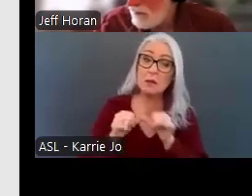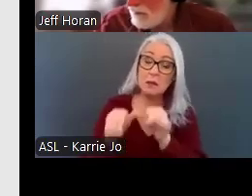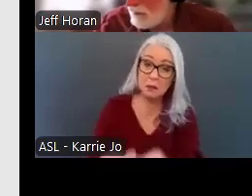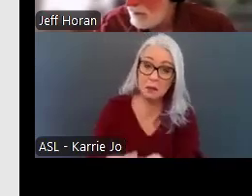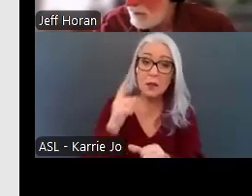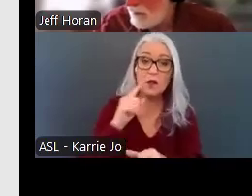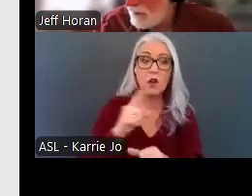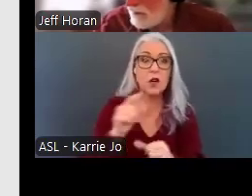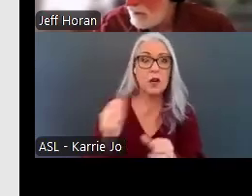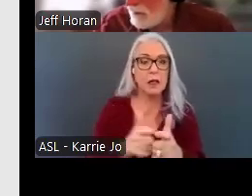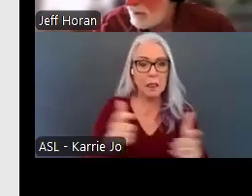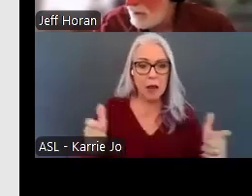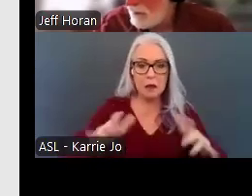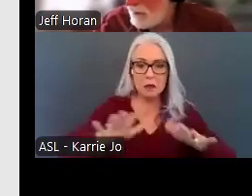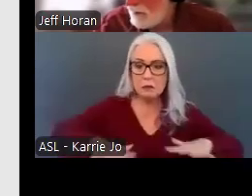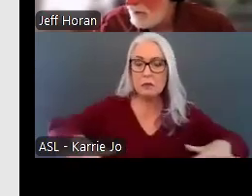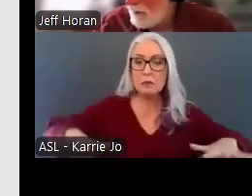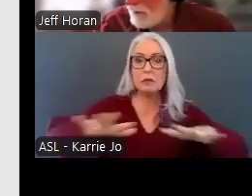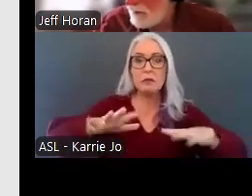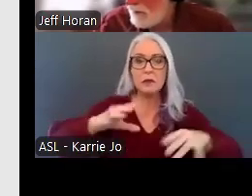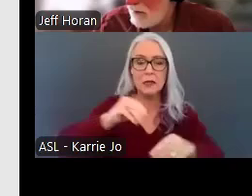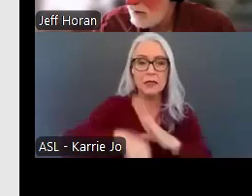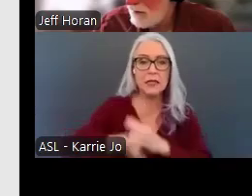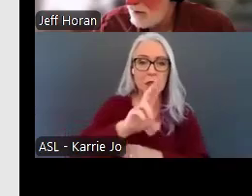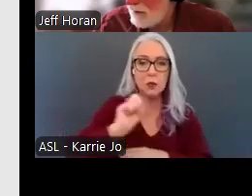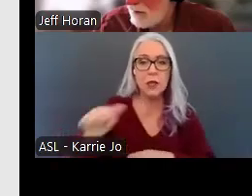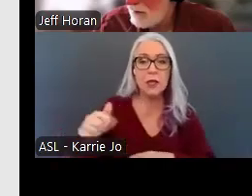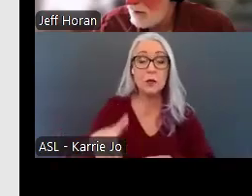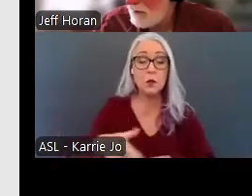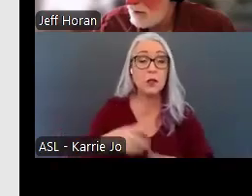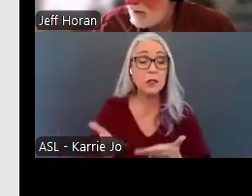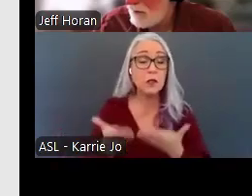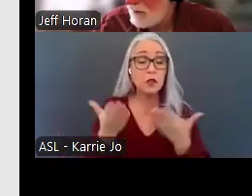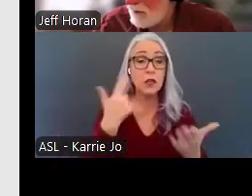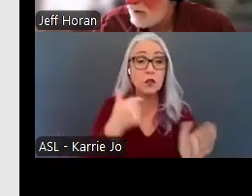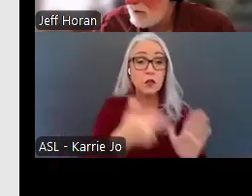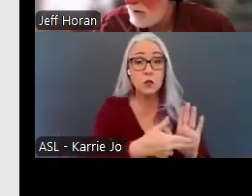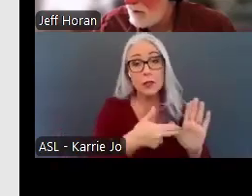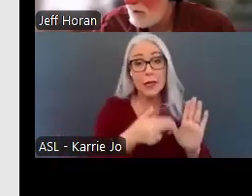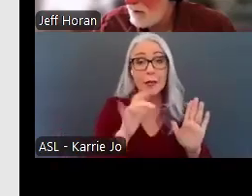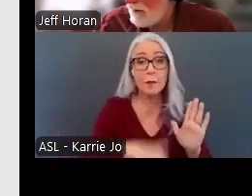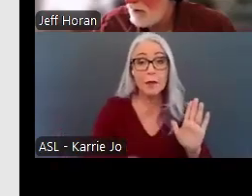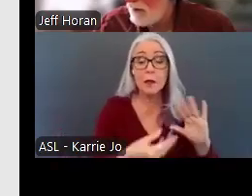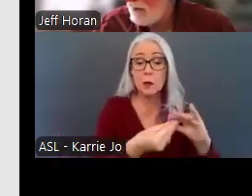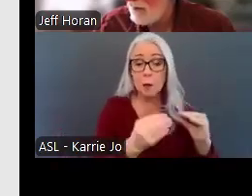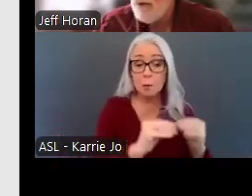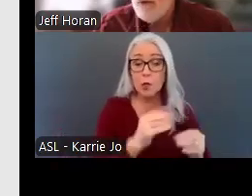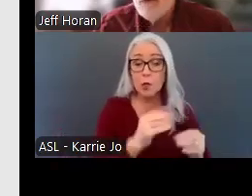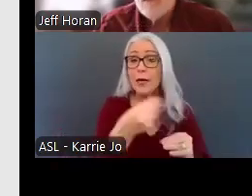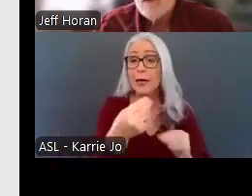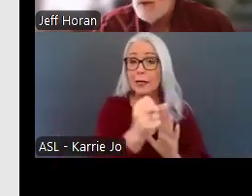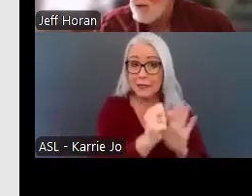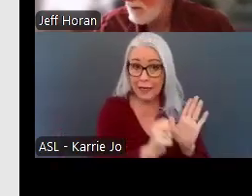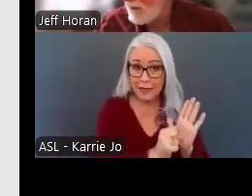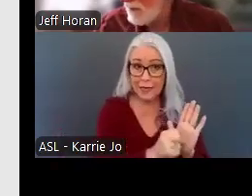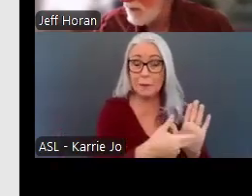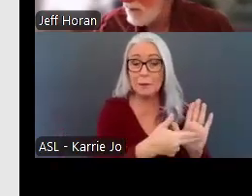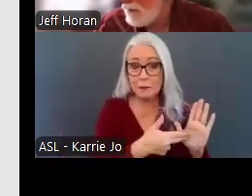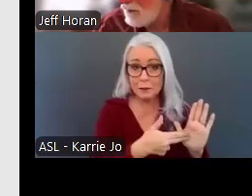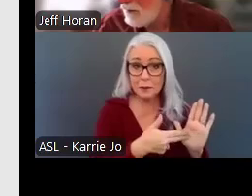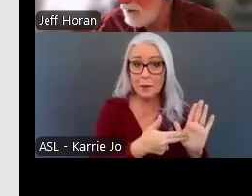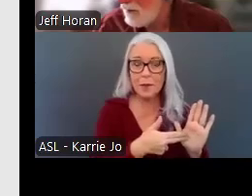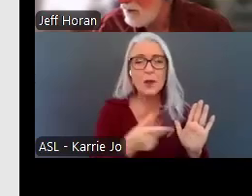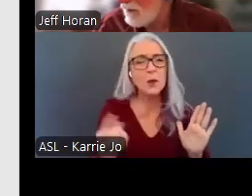large swaths of the US, we recommend naming that seed source by the number and the state, because we know, for example, you're not going to